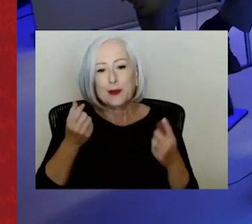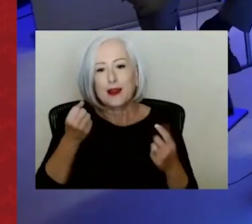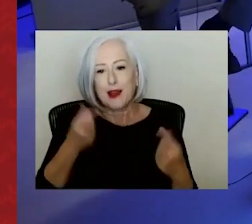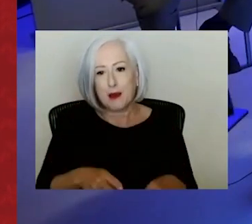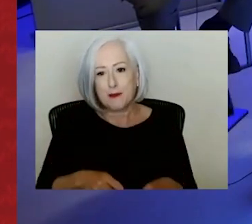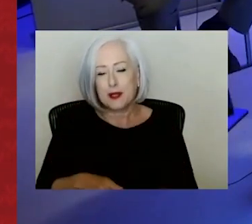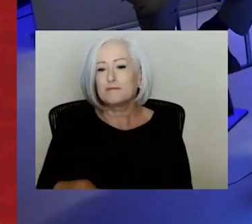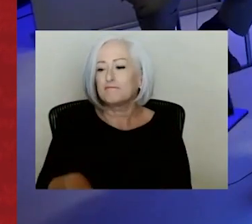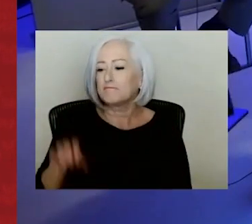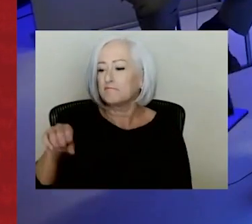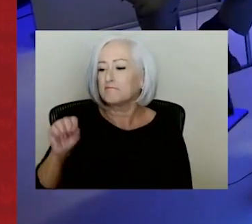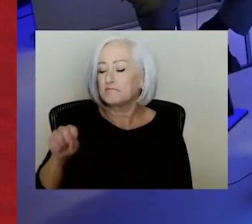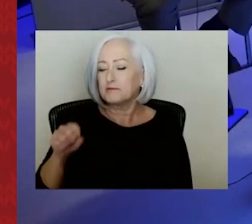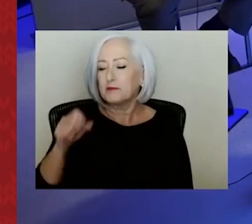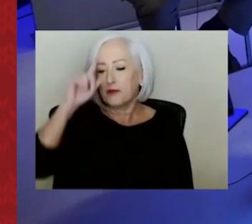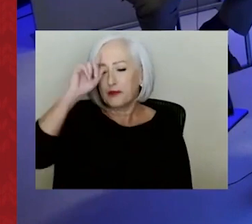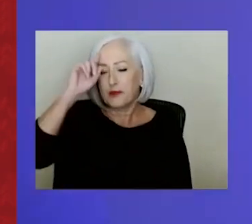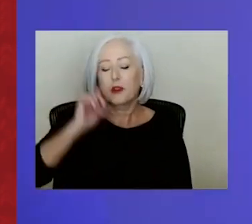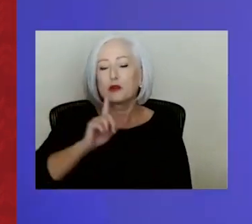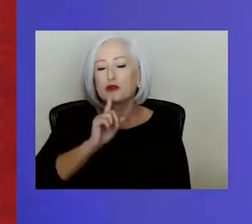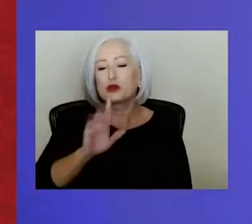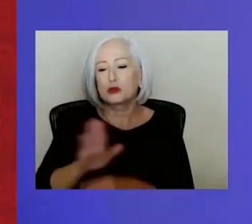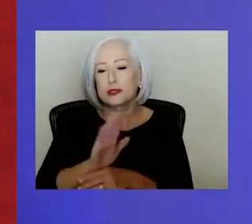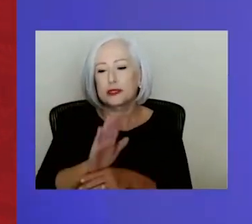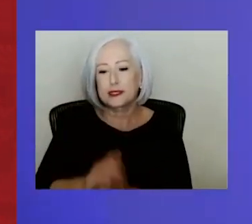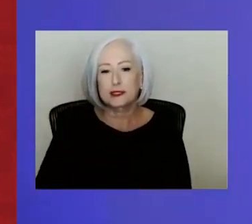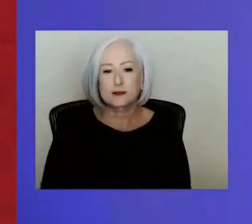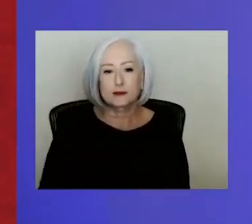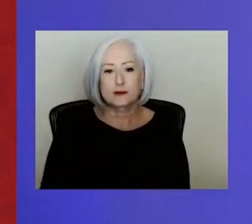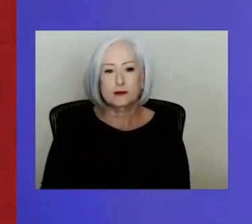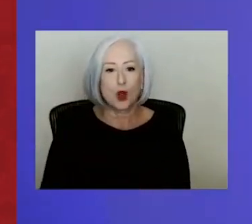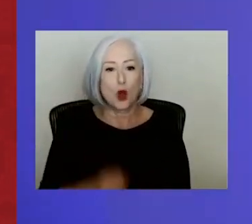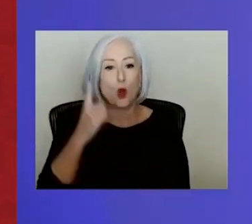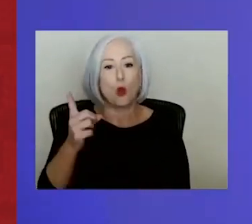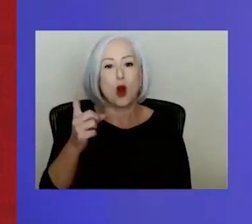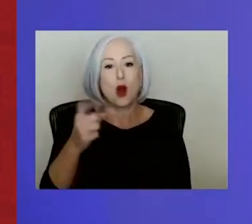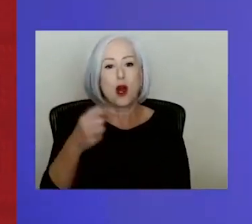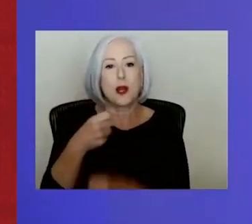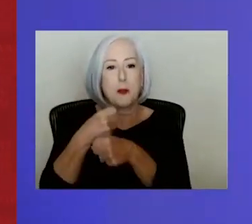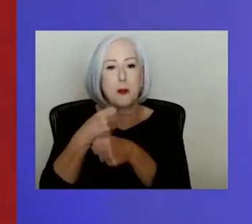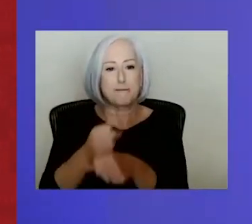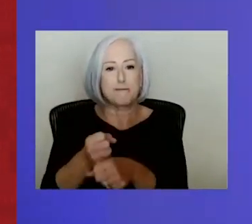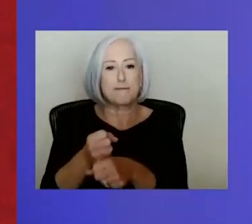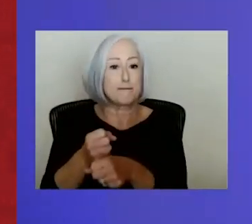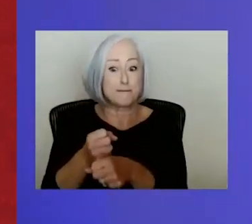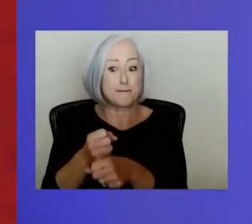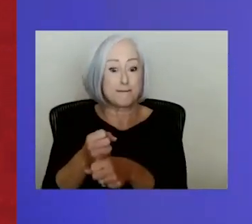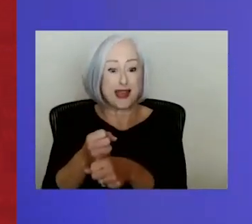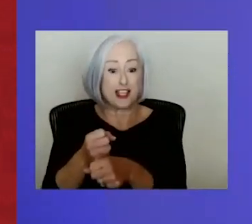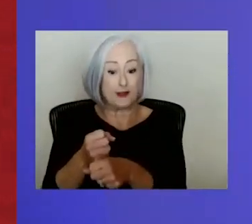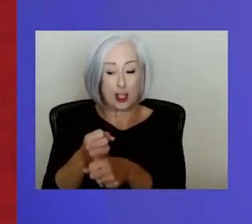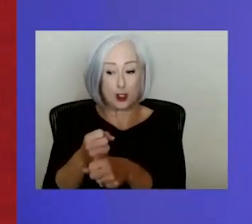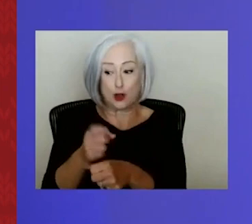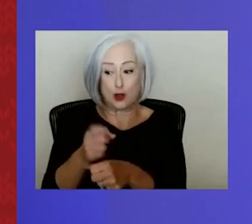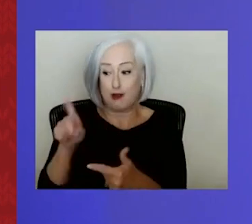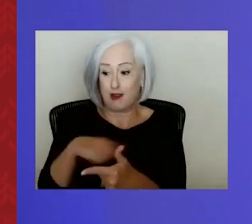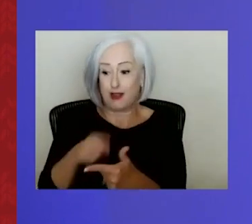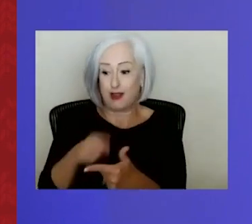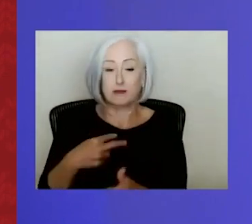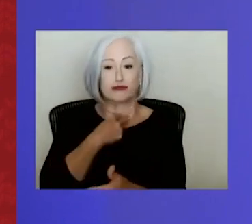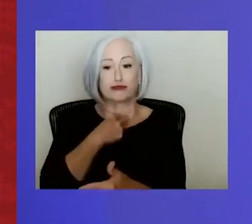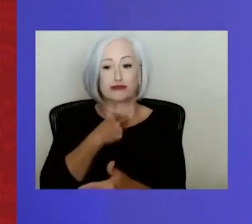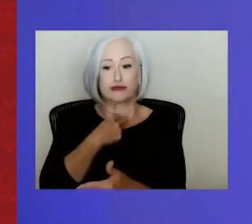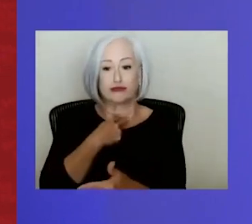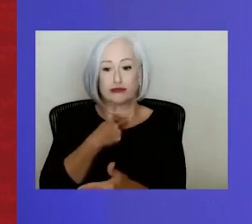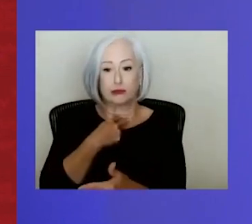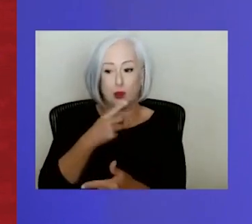is true. And so as we only have one manufacturer left of a medication, then sort of all of our eggs are in one basket. And so then when